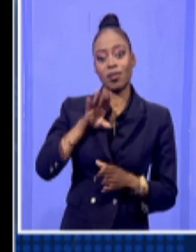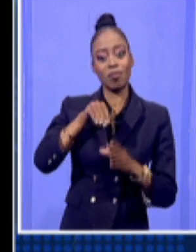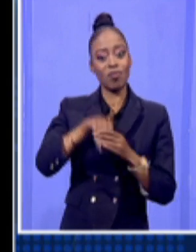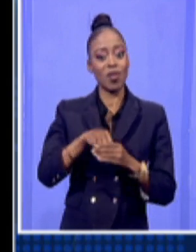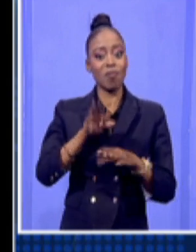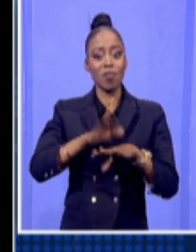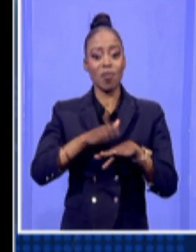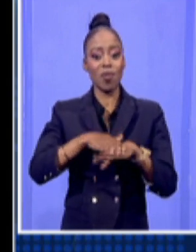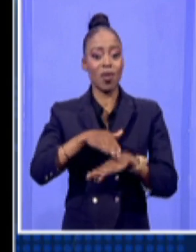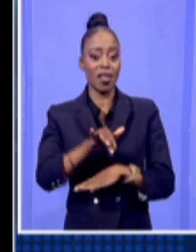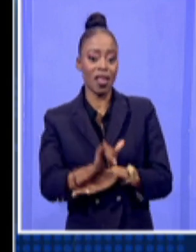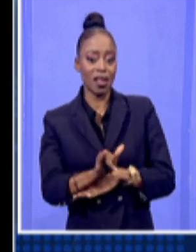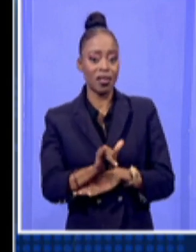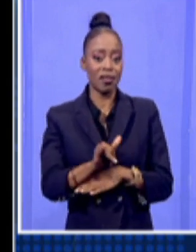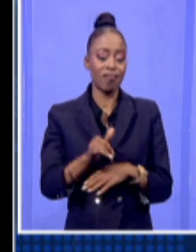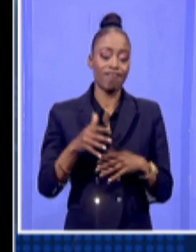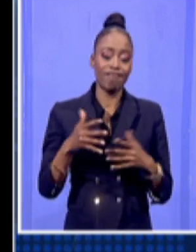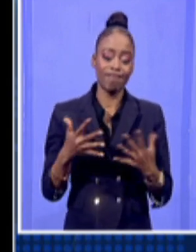that.